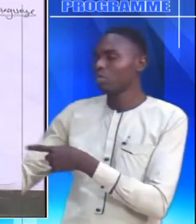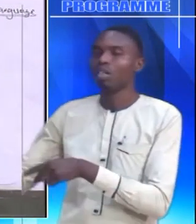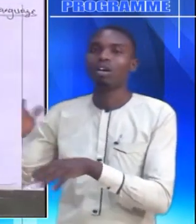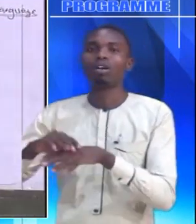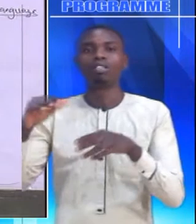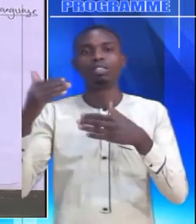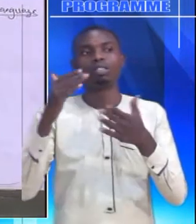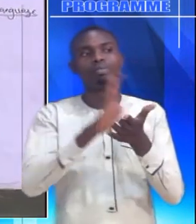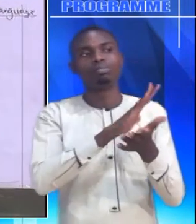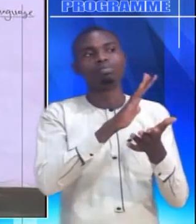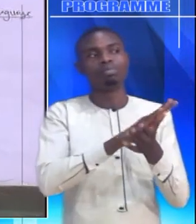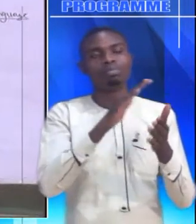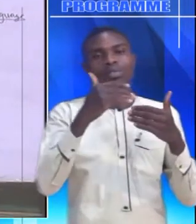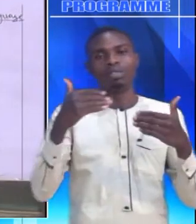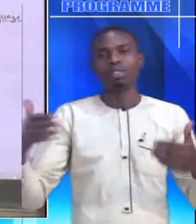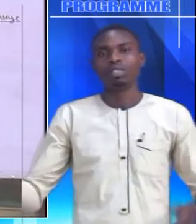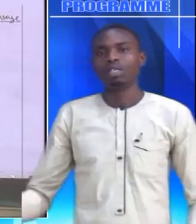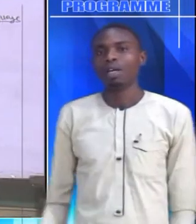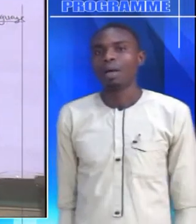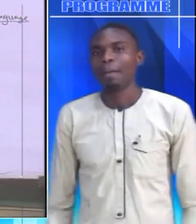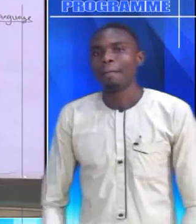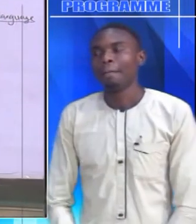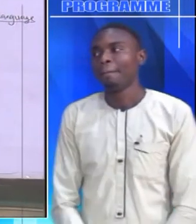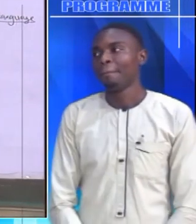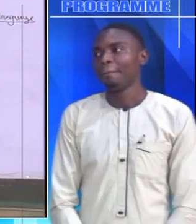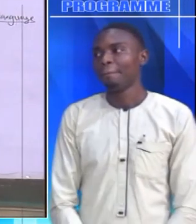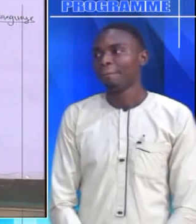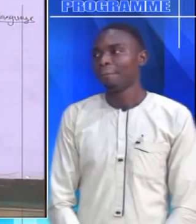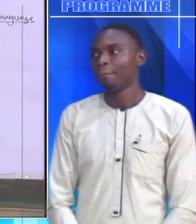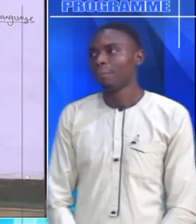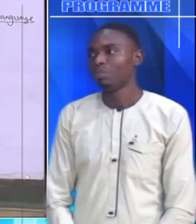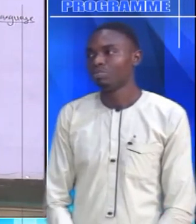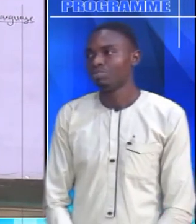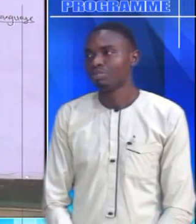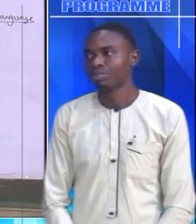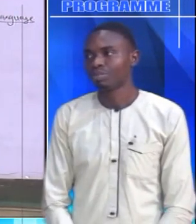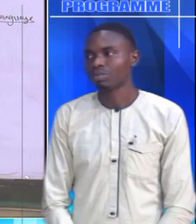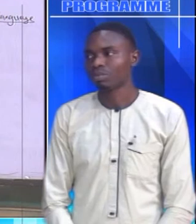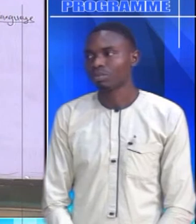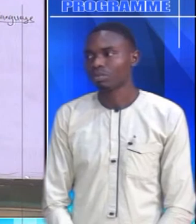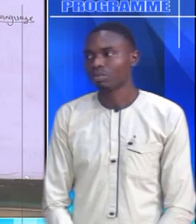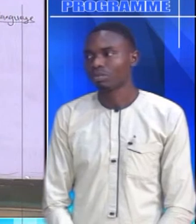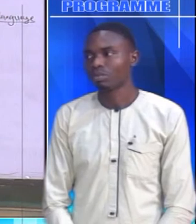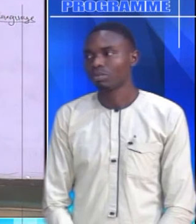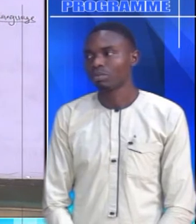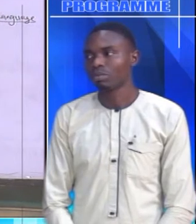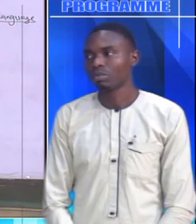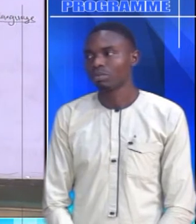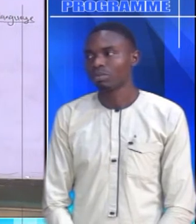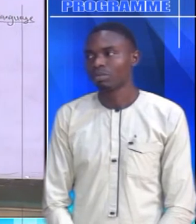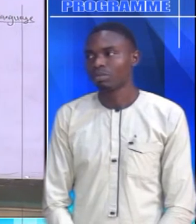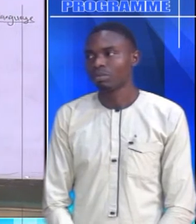other example of this vowel sound. RP1, remind me, it's a long sound.